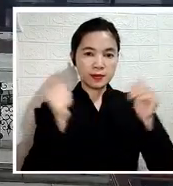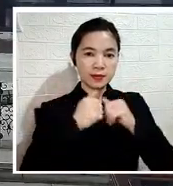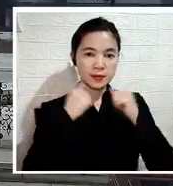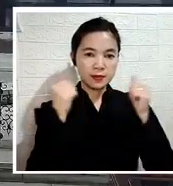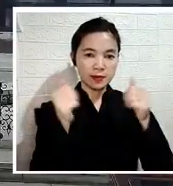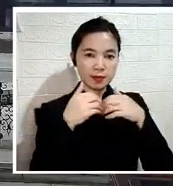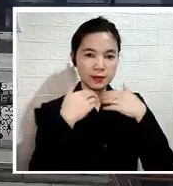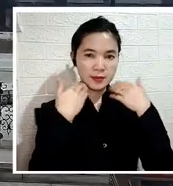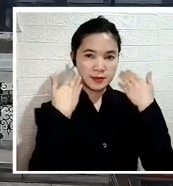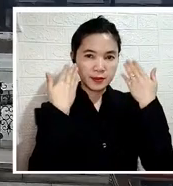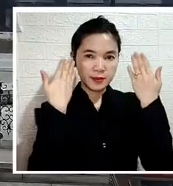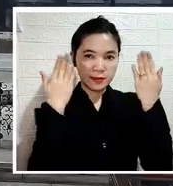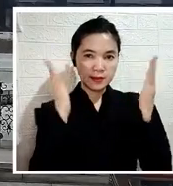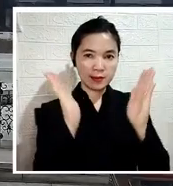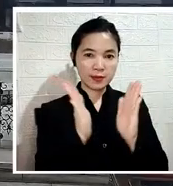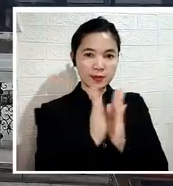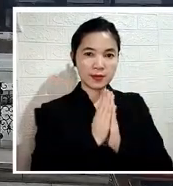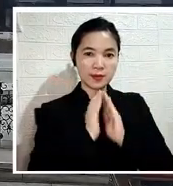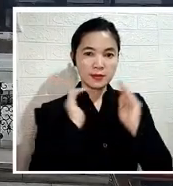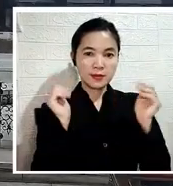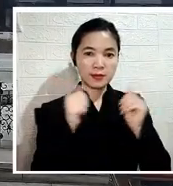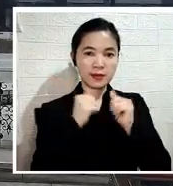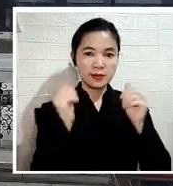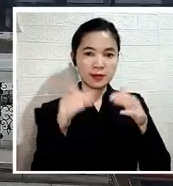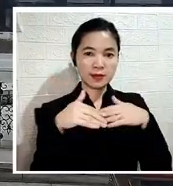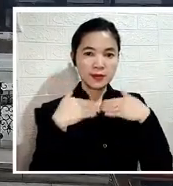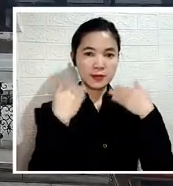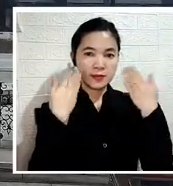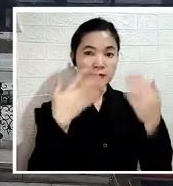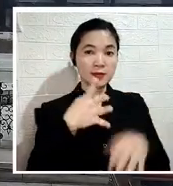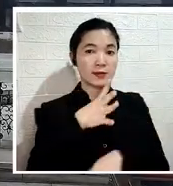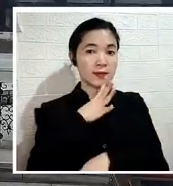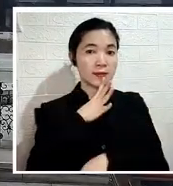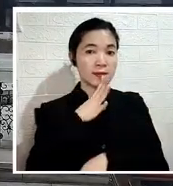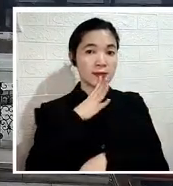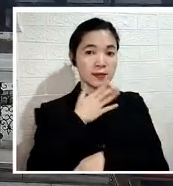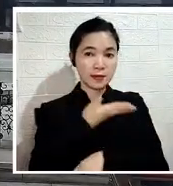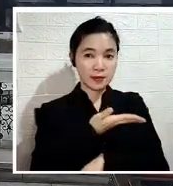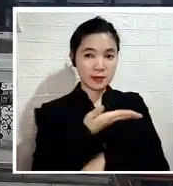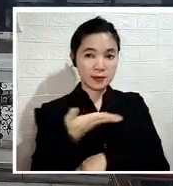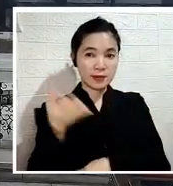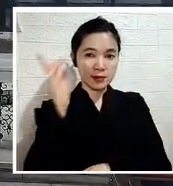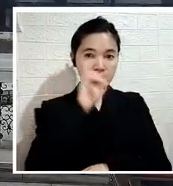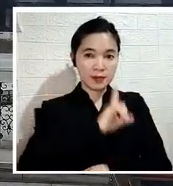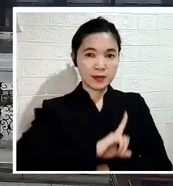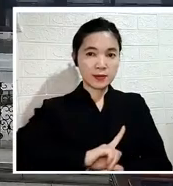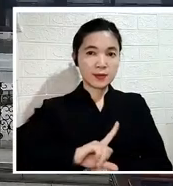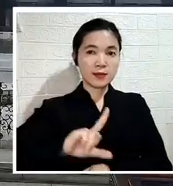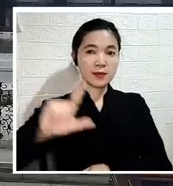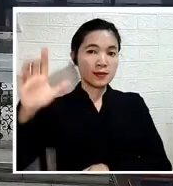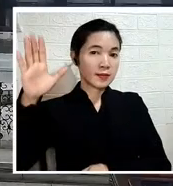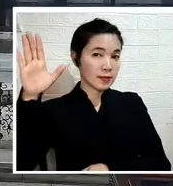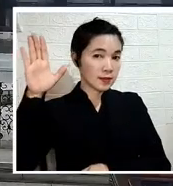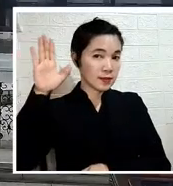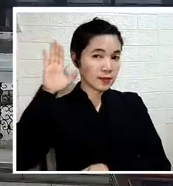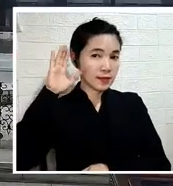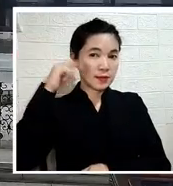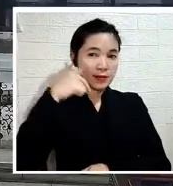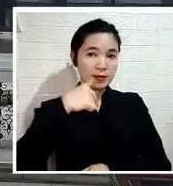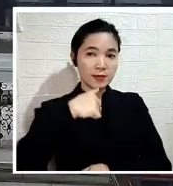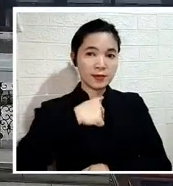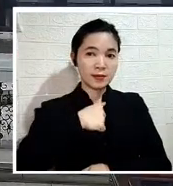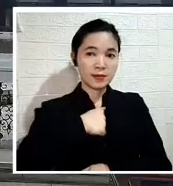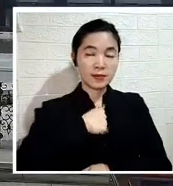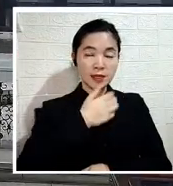Alleluia, alleluia, we kind more. Kung nakikinig